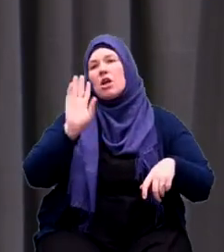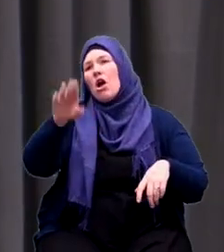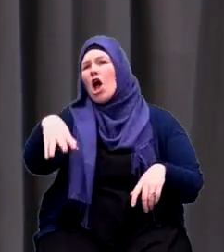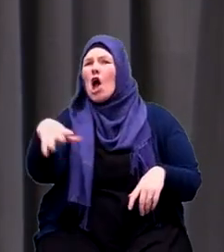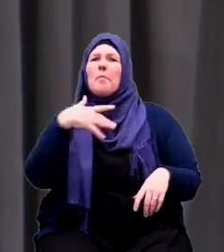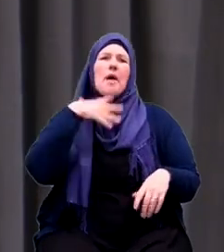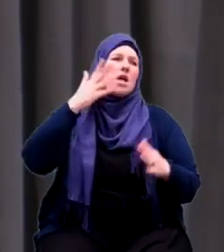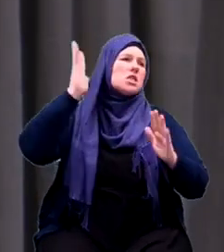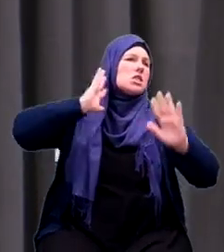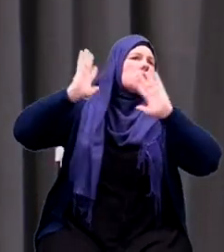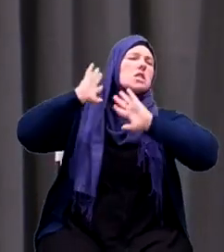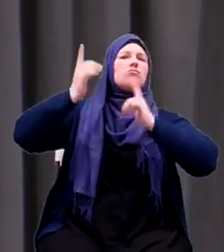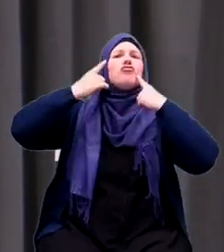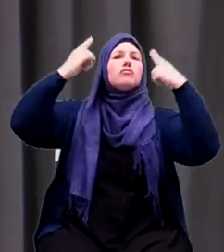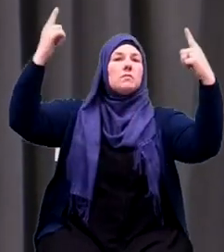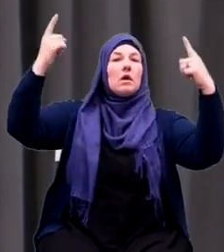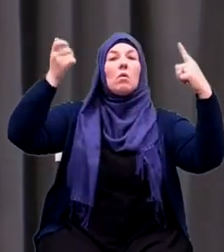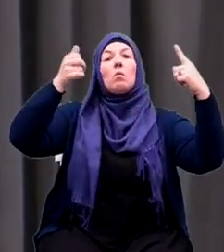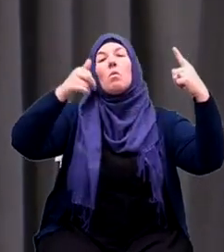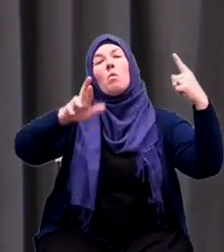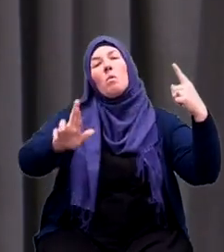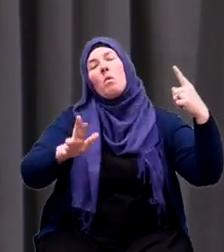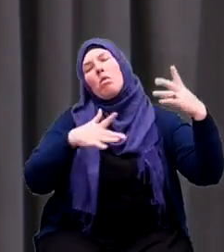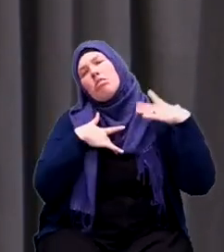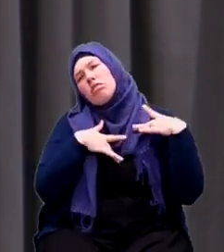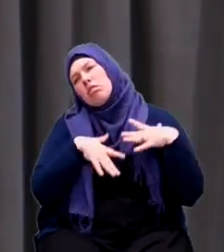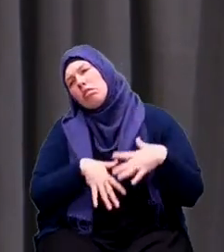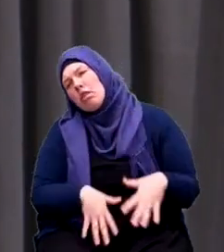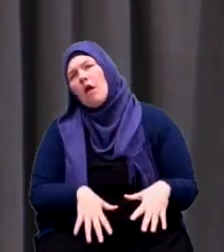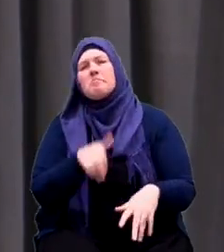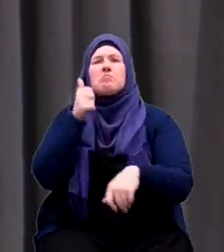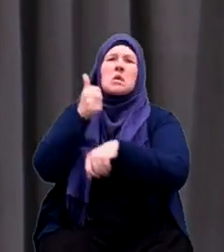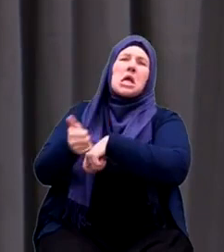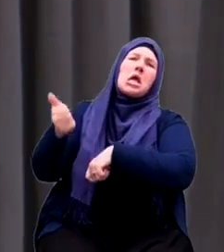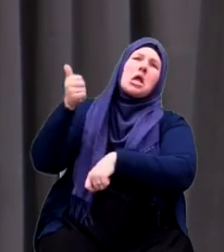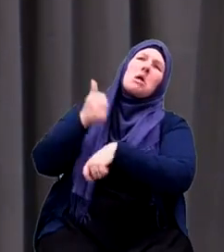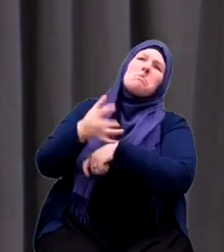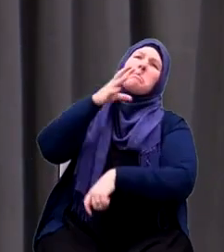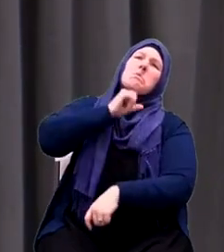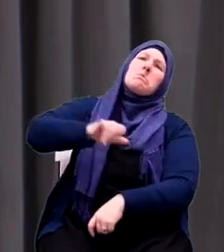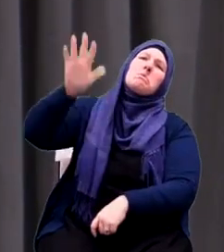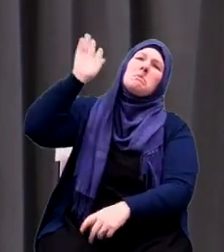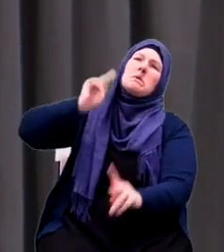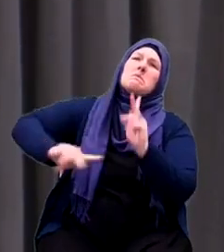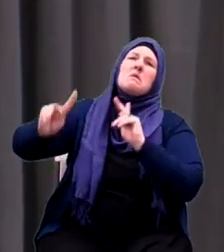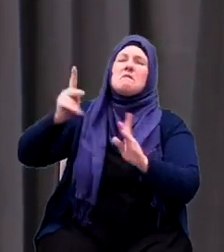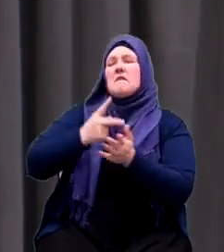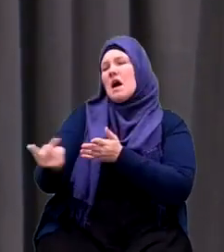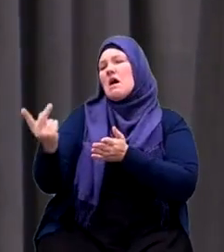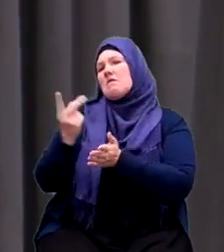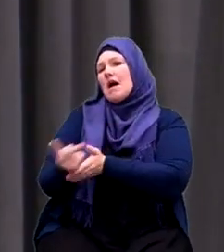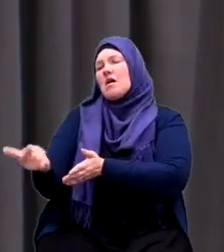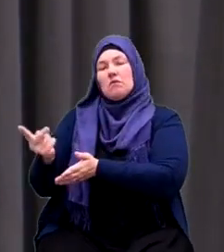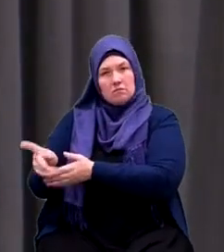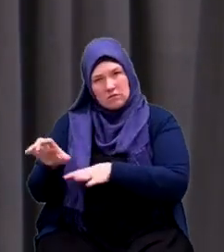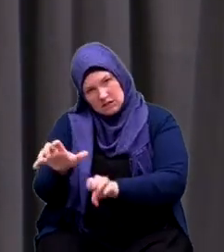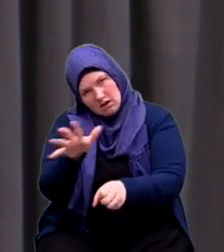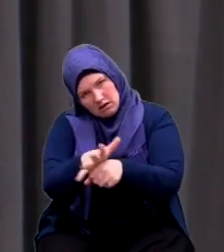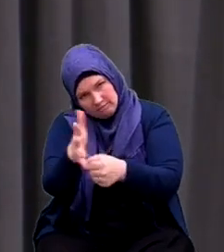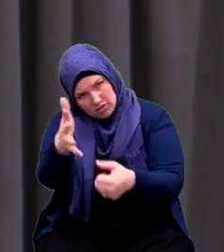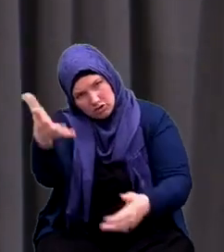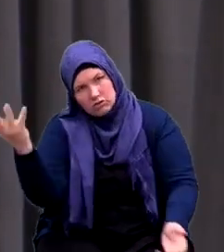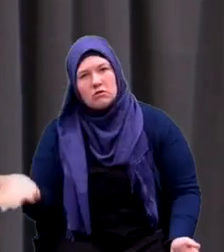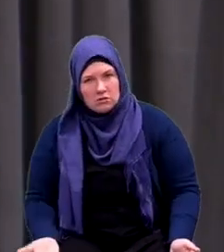forefathers' achievements, or to lament and blame them for their failures. We've done enough of